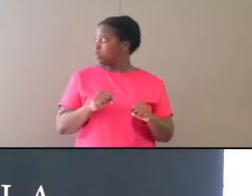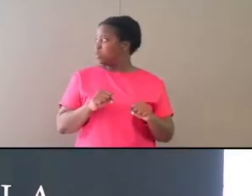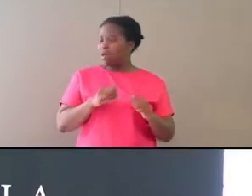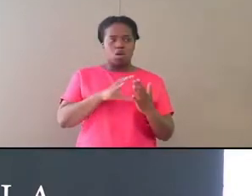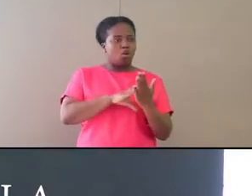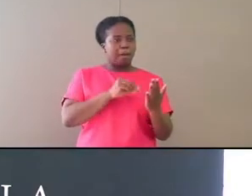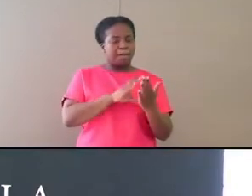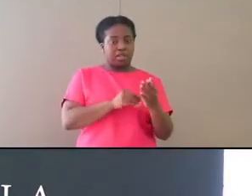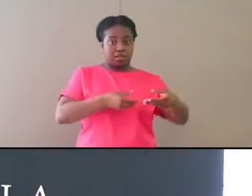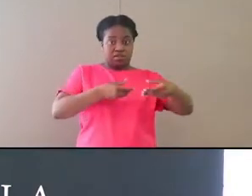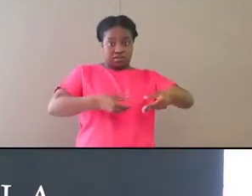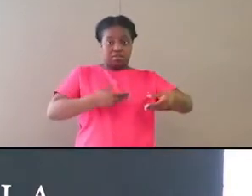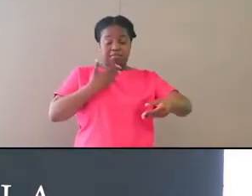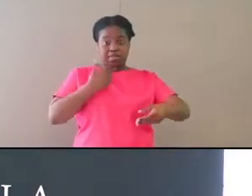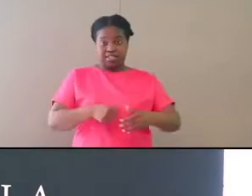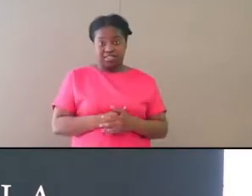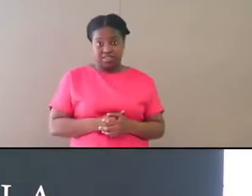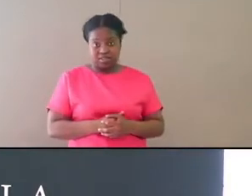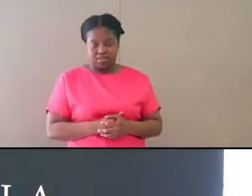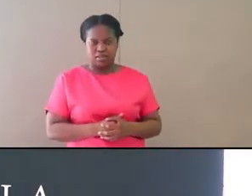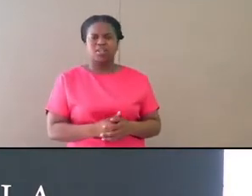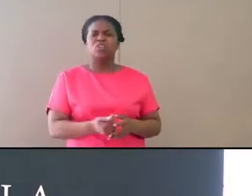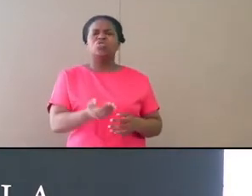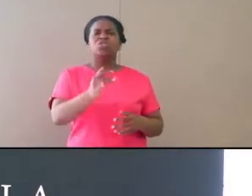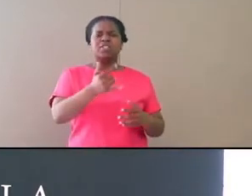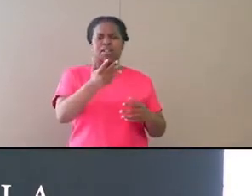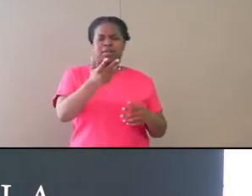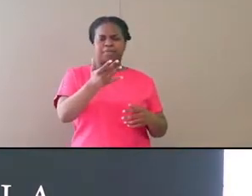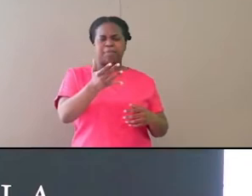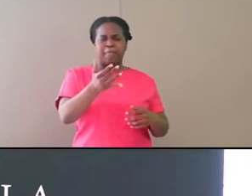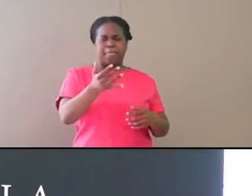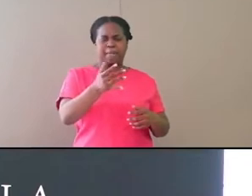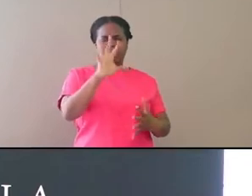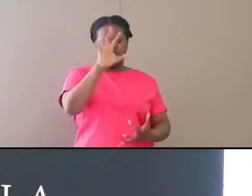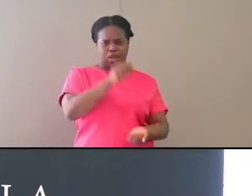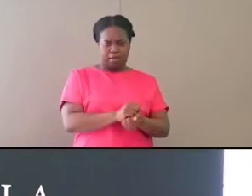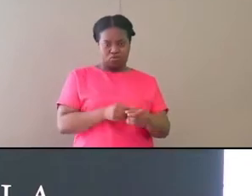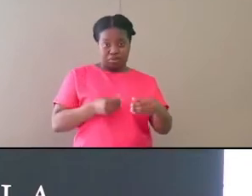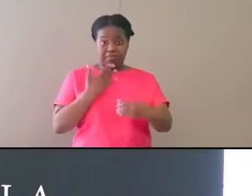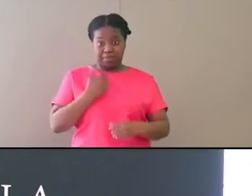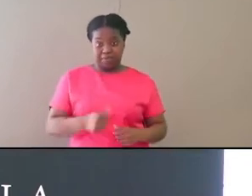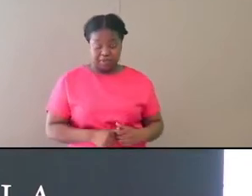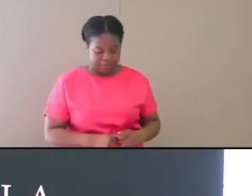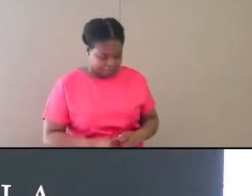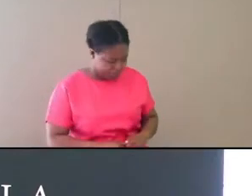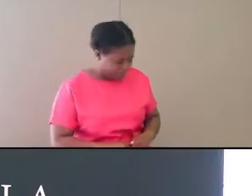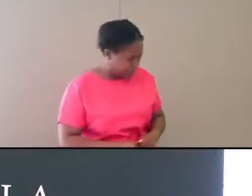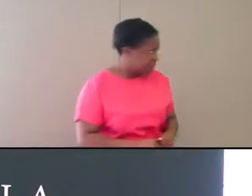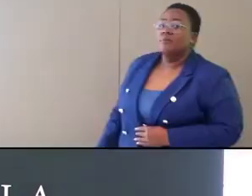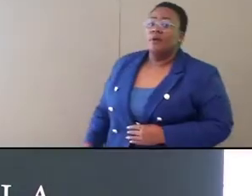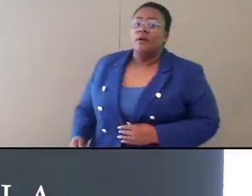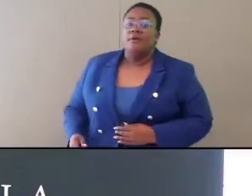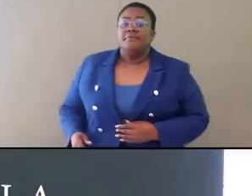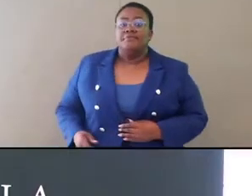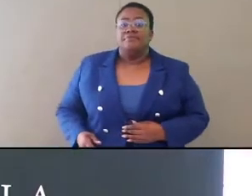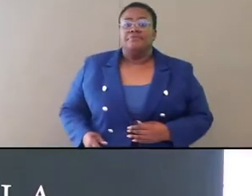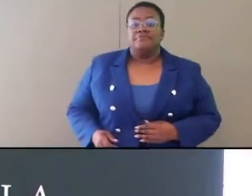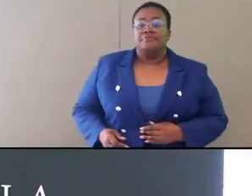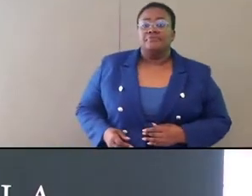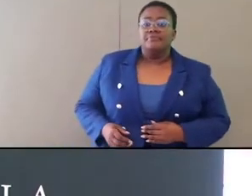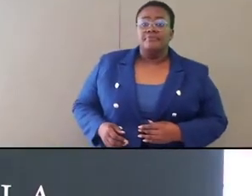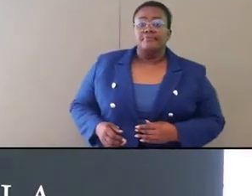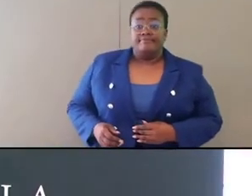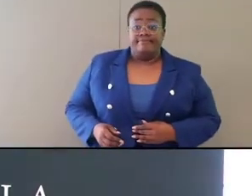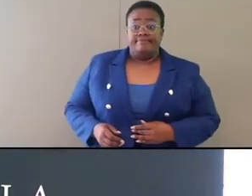here? Can I? No, just the summary, please. I've got a piece of